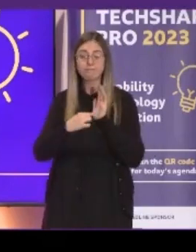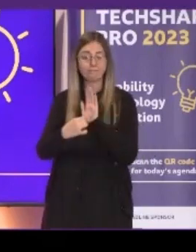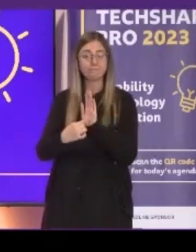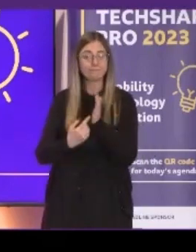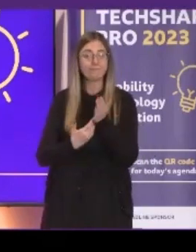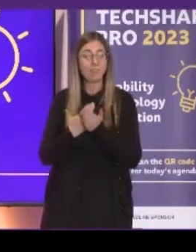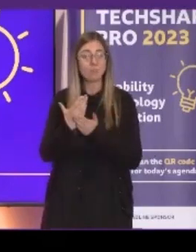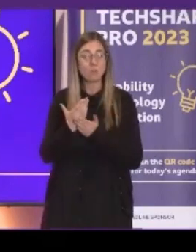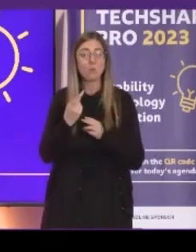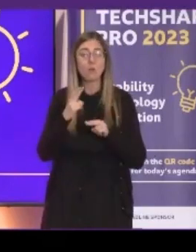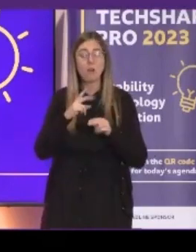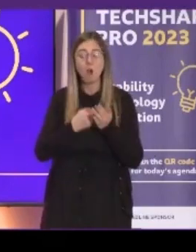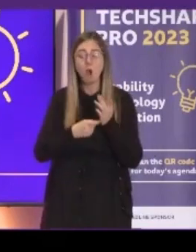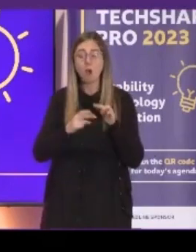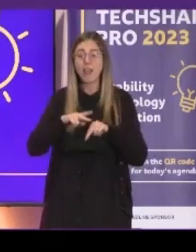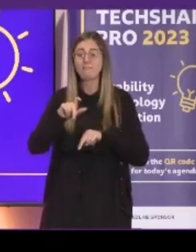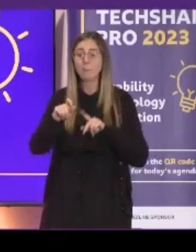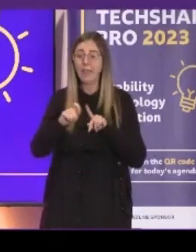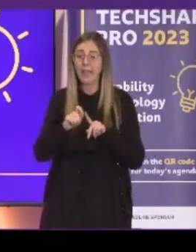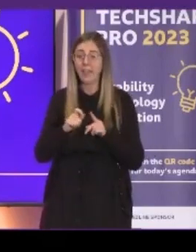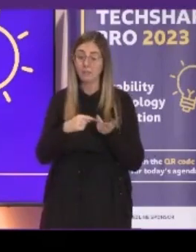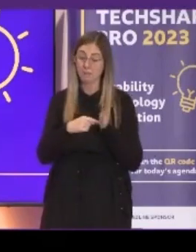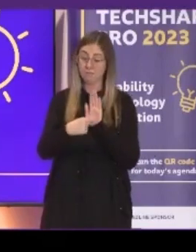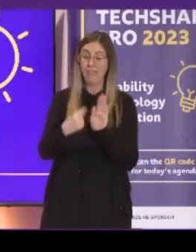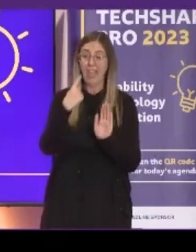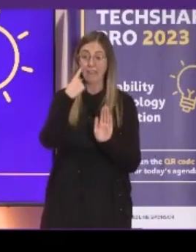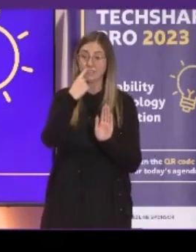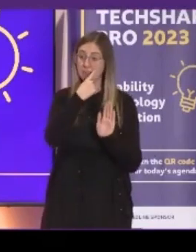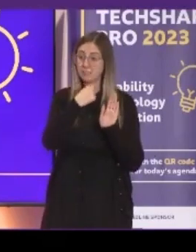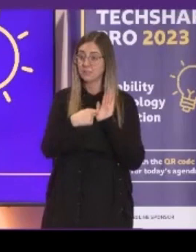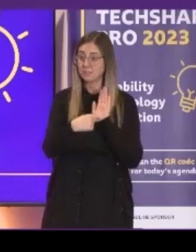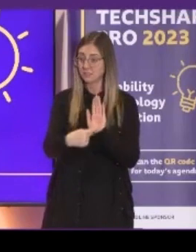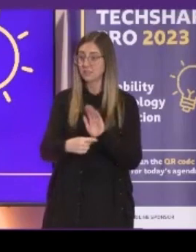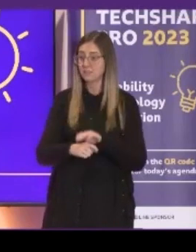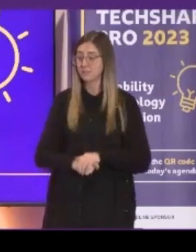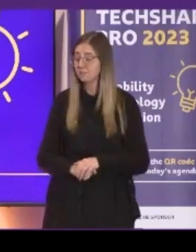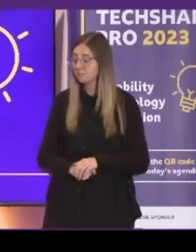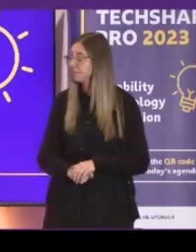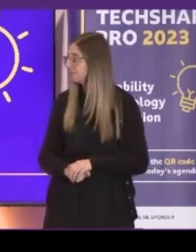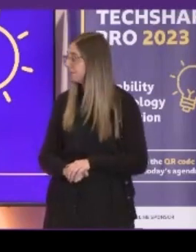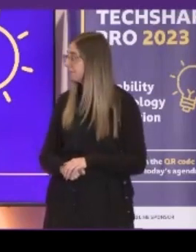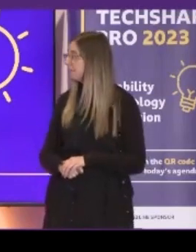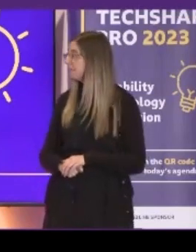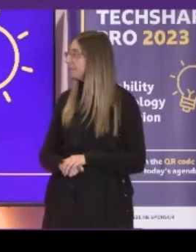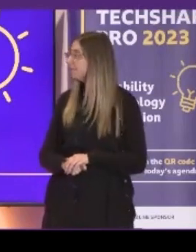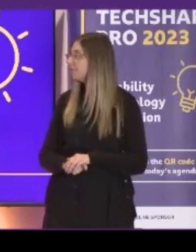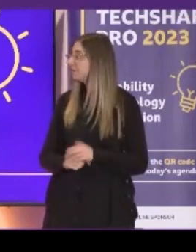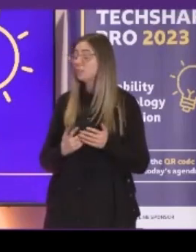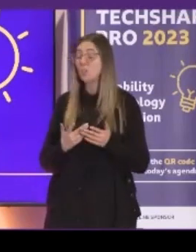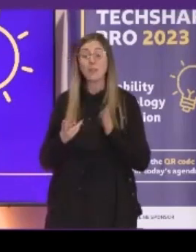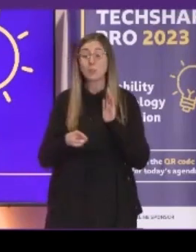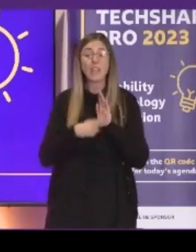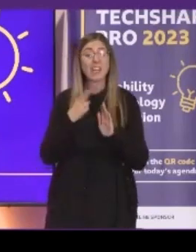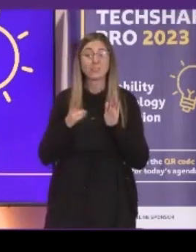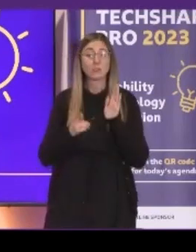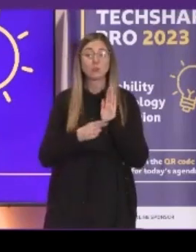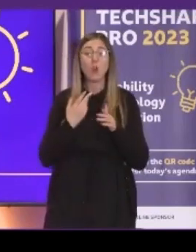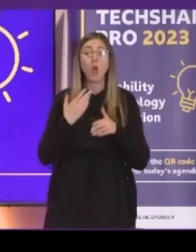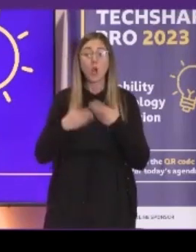our RFP replies and so on. So yeah, it's just an ongoing natural kind